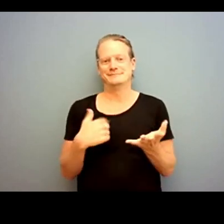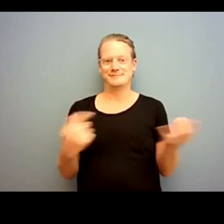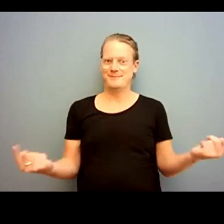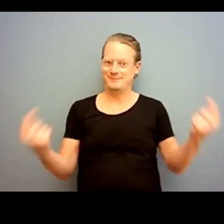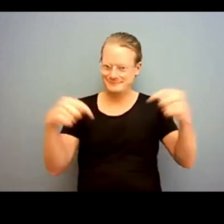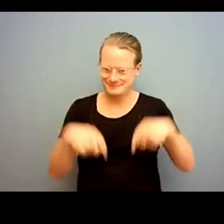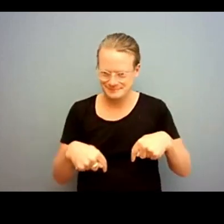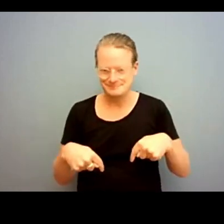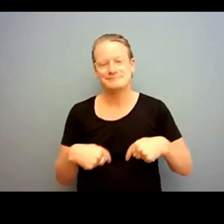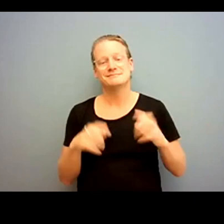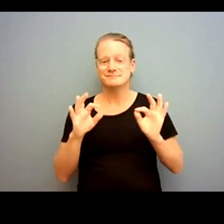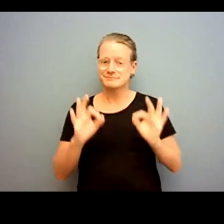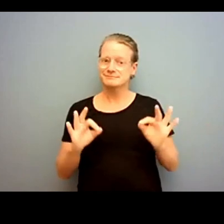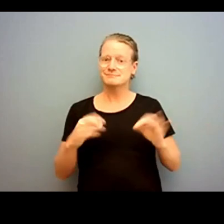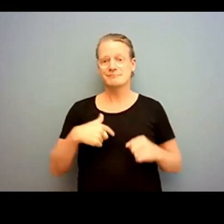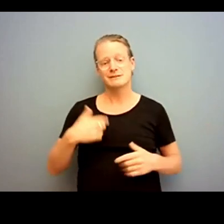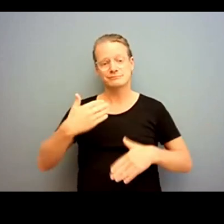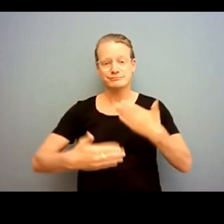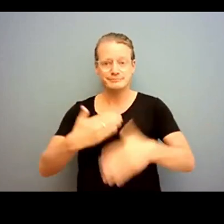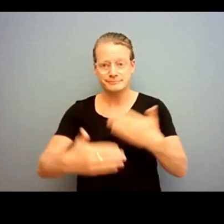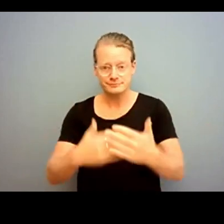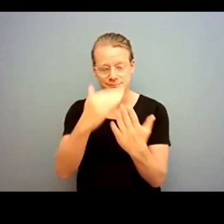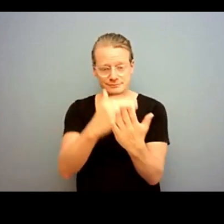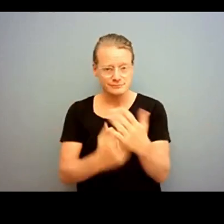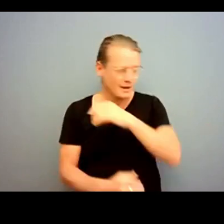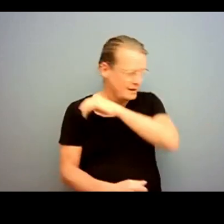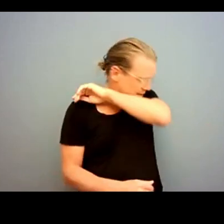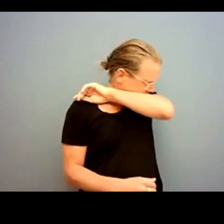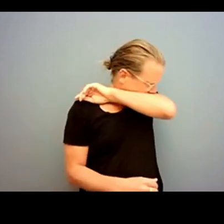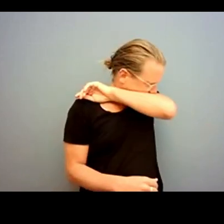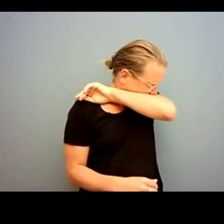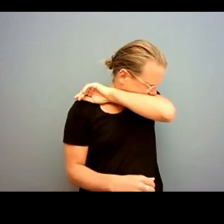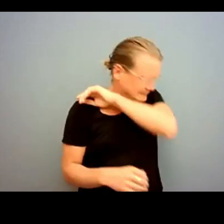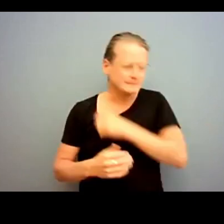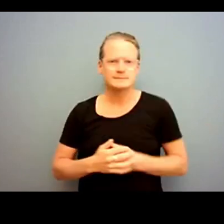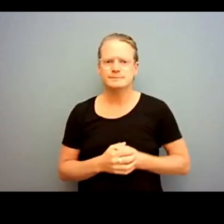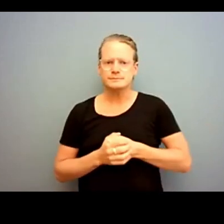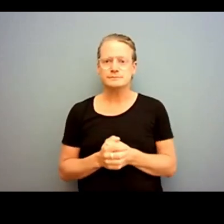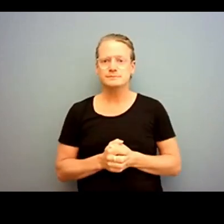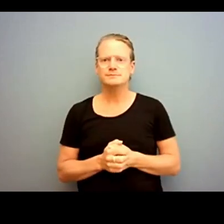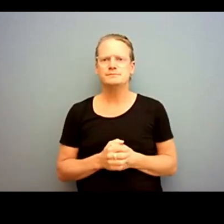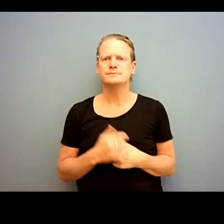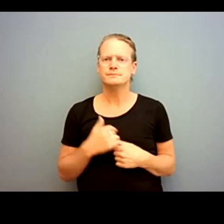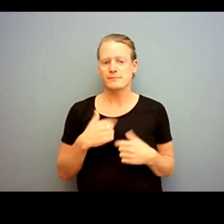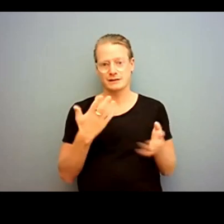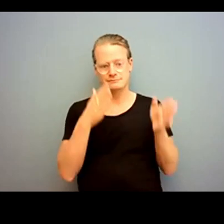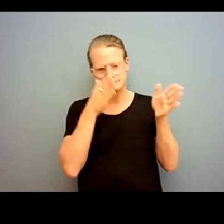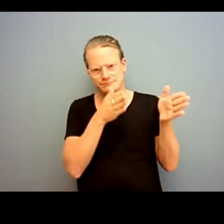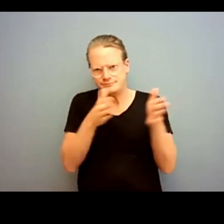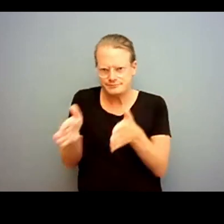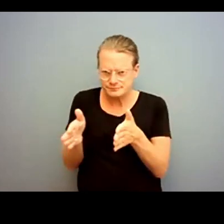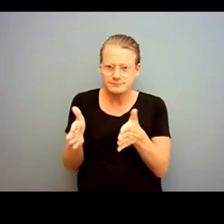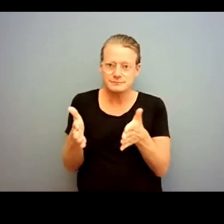forward in the program, focusing on the several human rights instruments